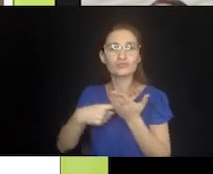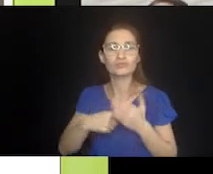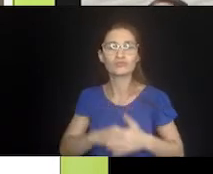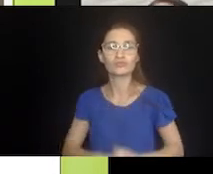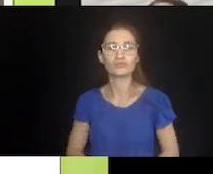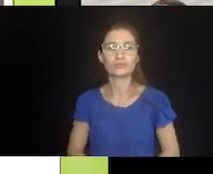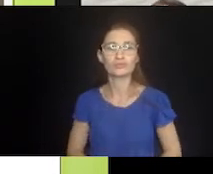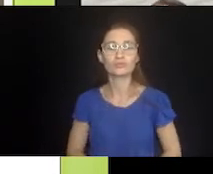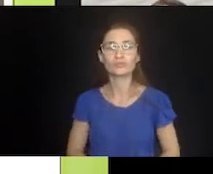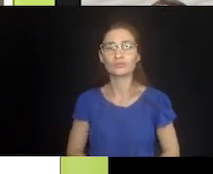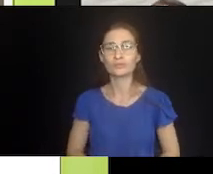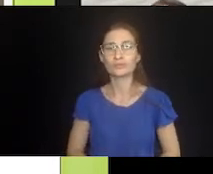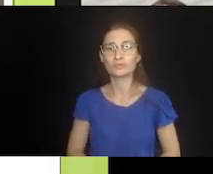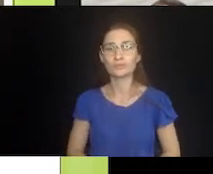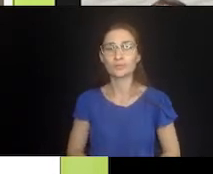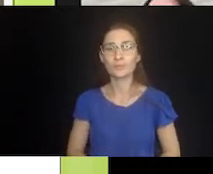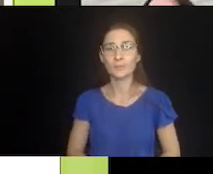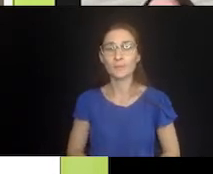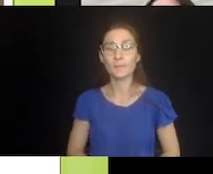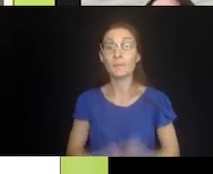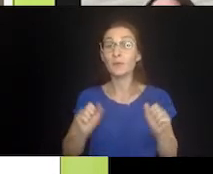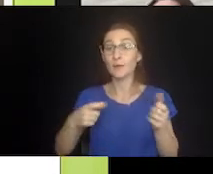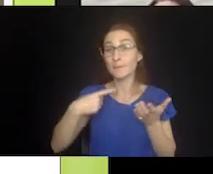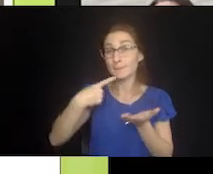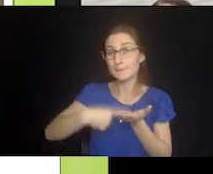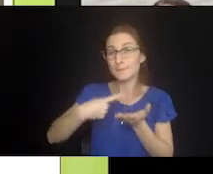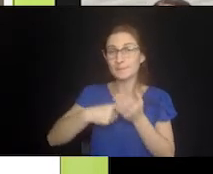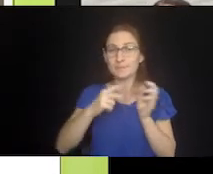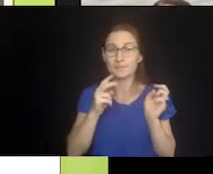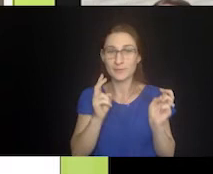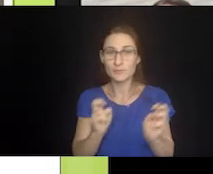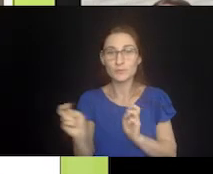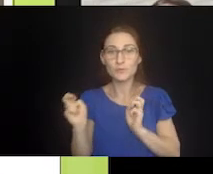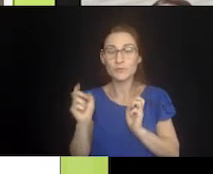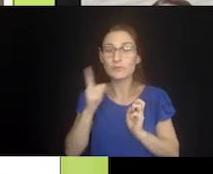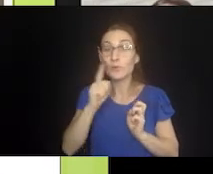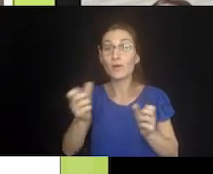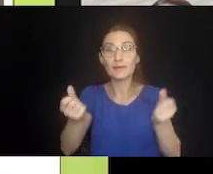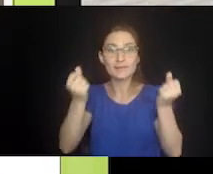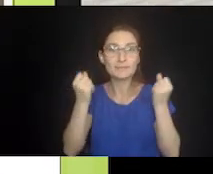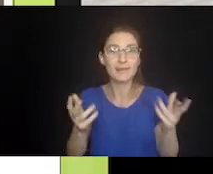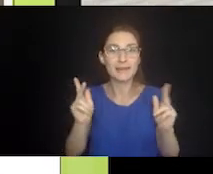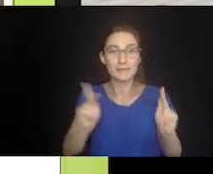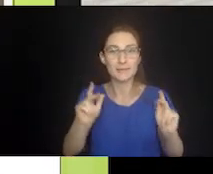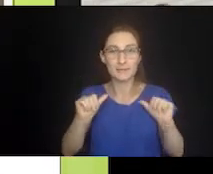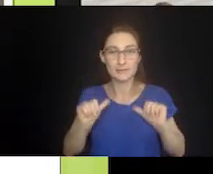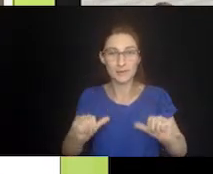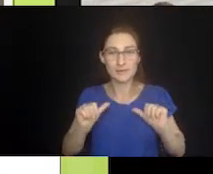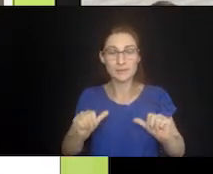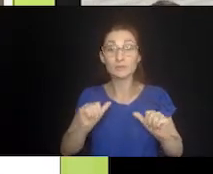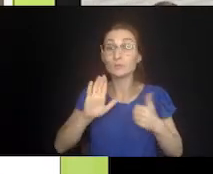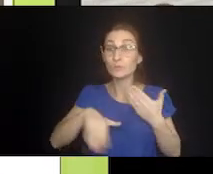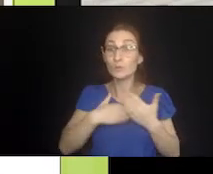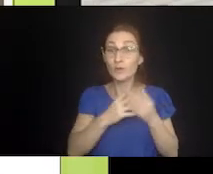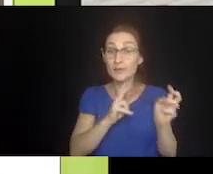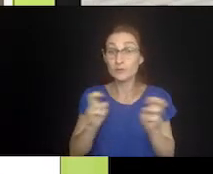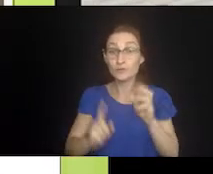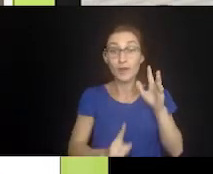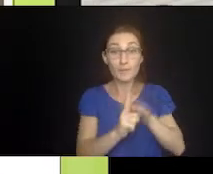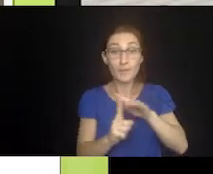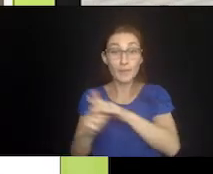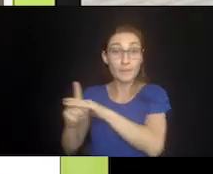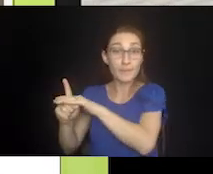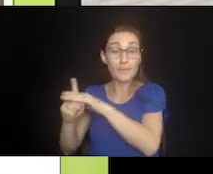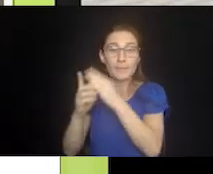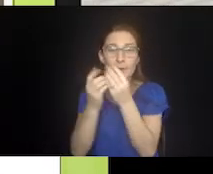and talk about the issues for as many people possible, so you can